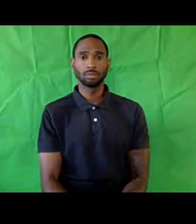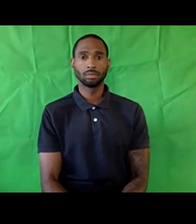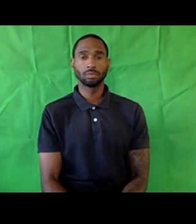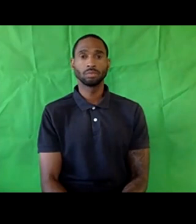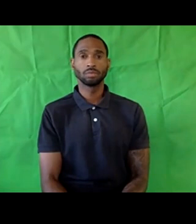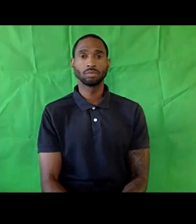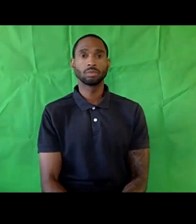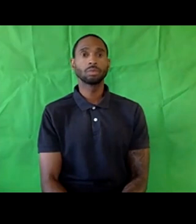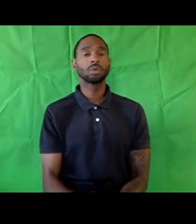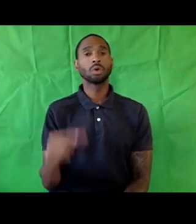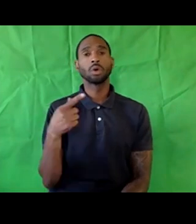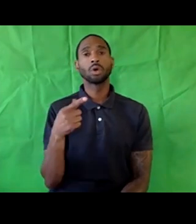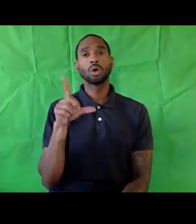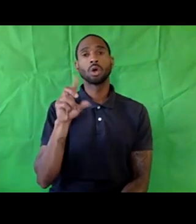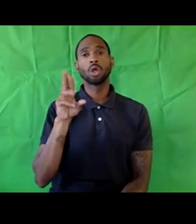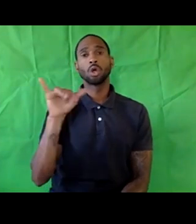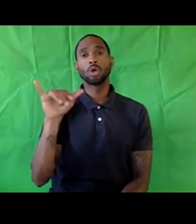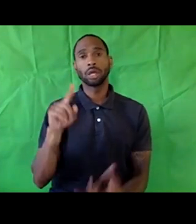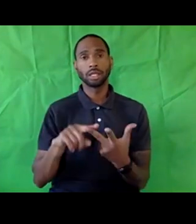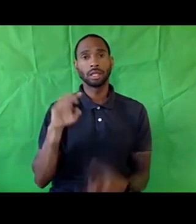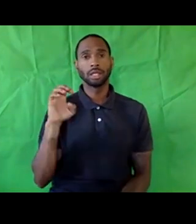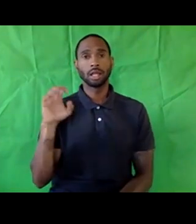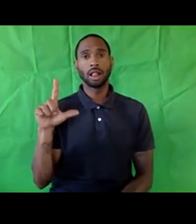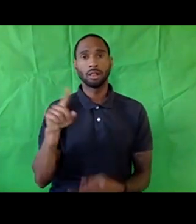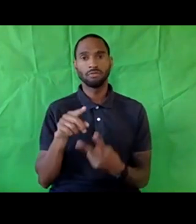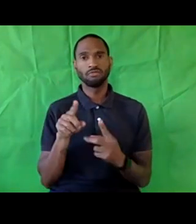Let's go Glory, and then we'll go Elle.